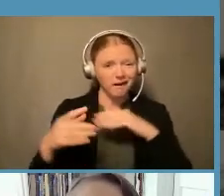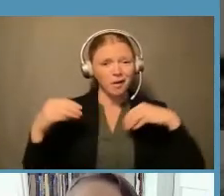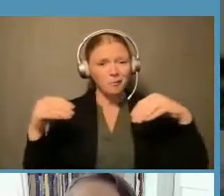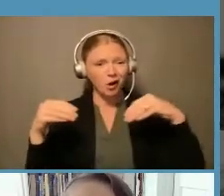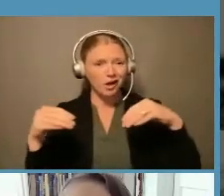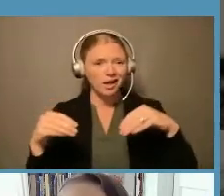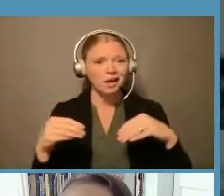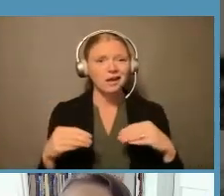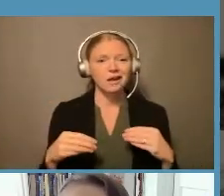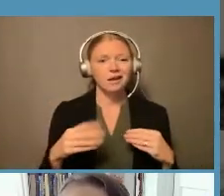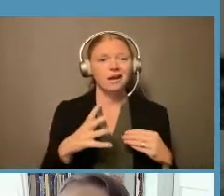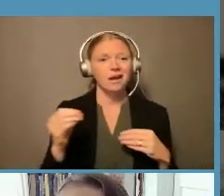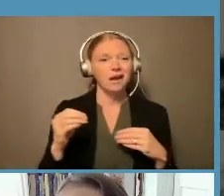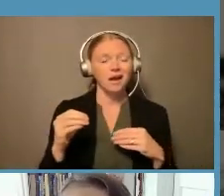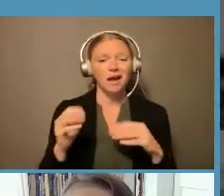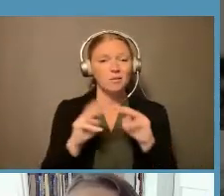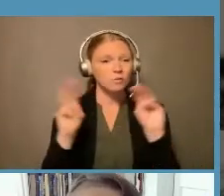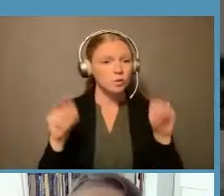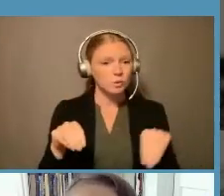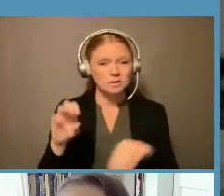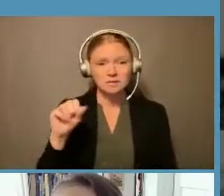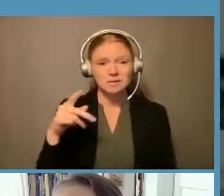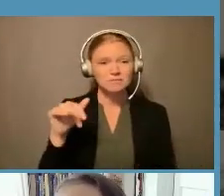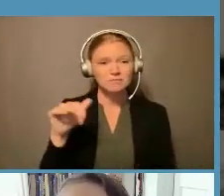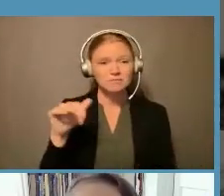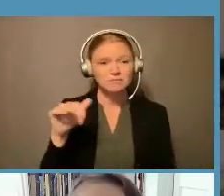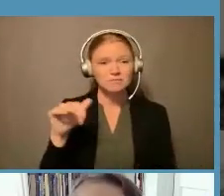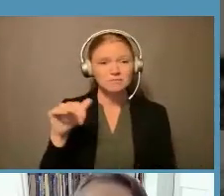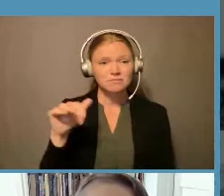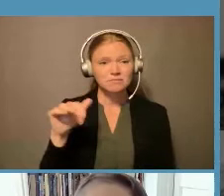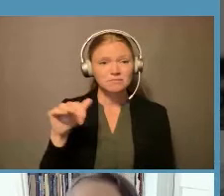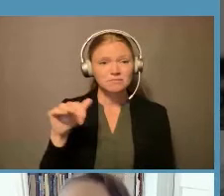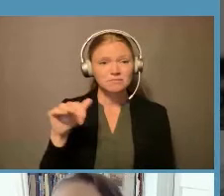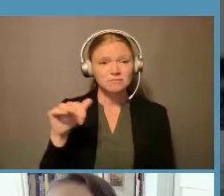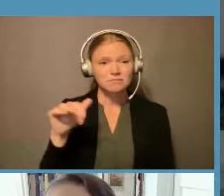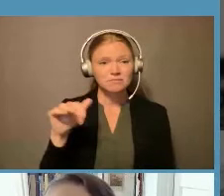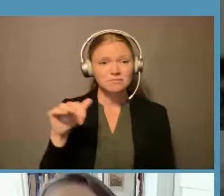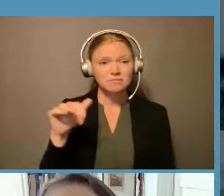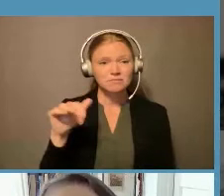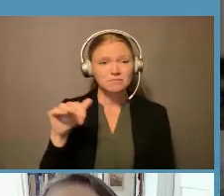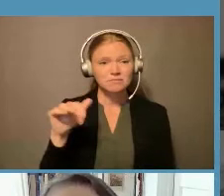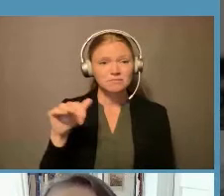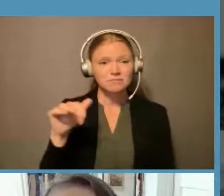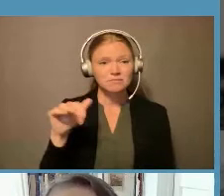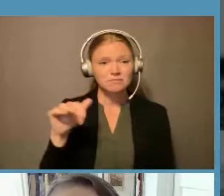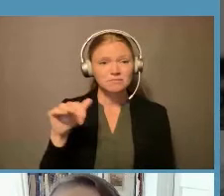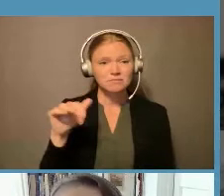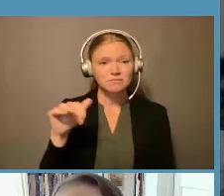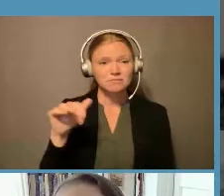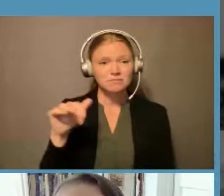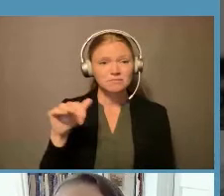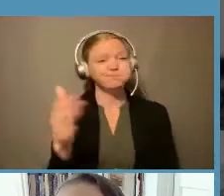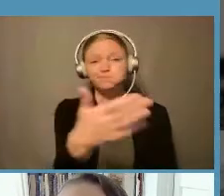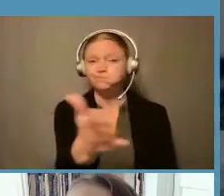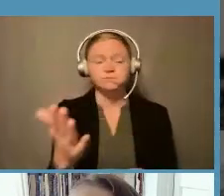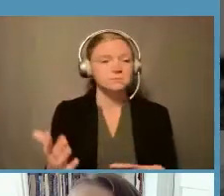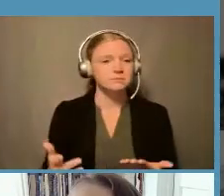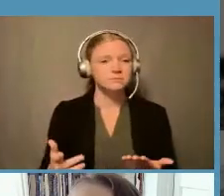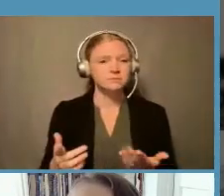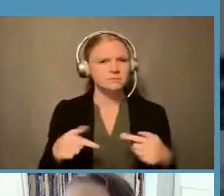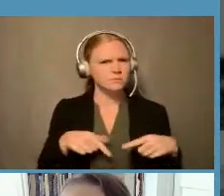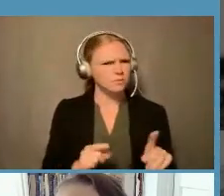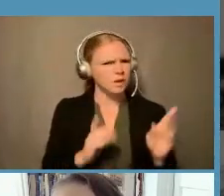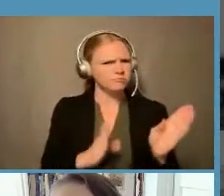marketing and the museum space has kind of taken me all over the place. And as we were